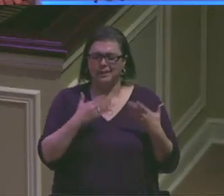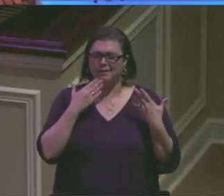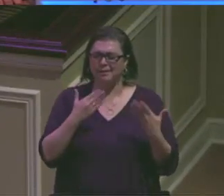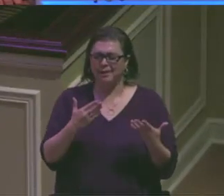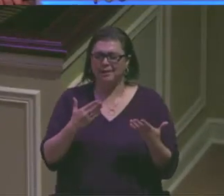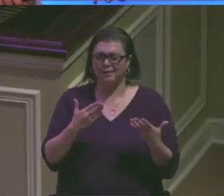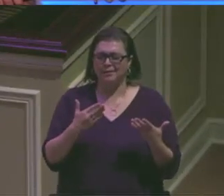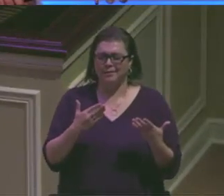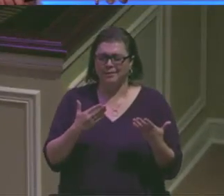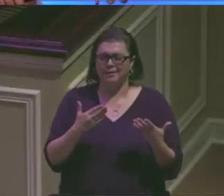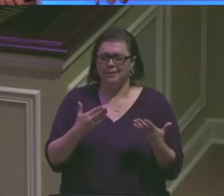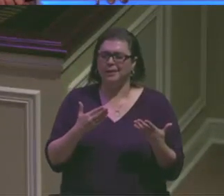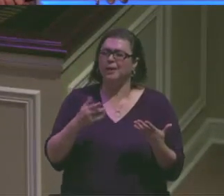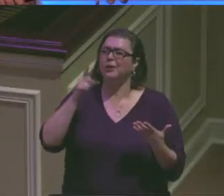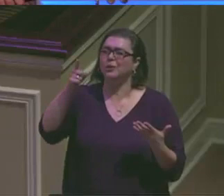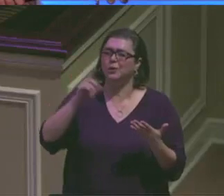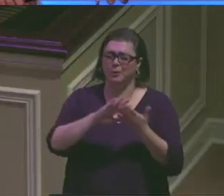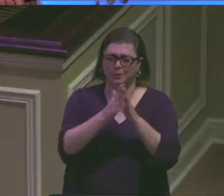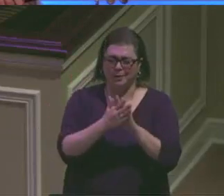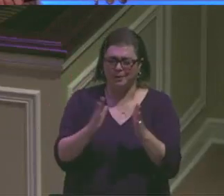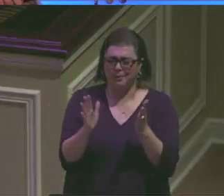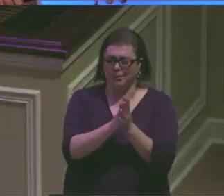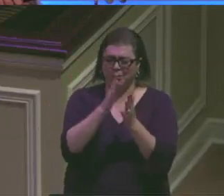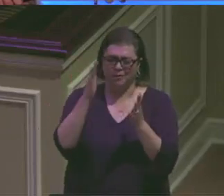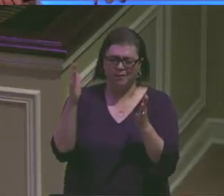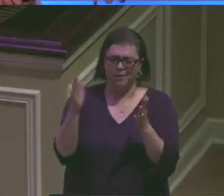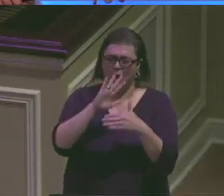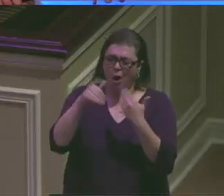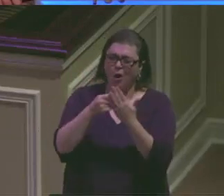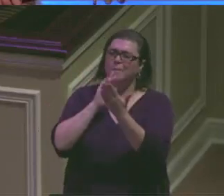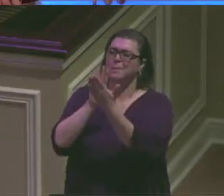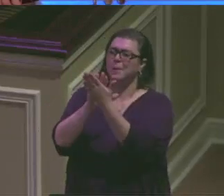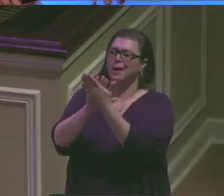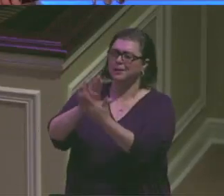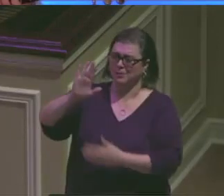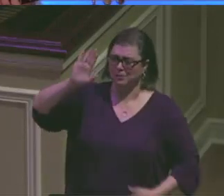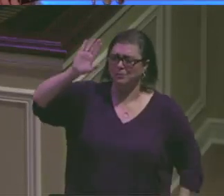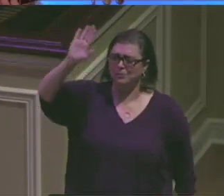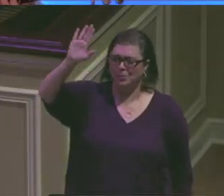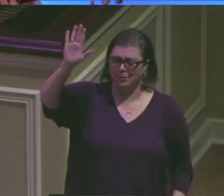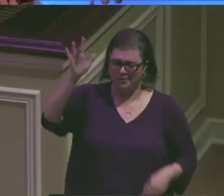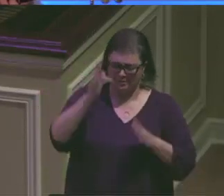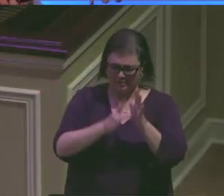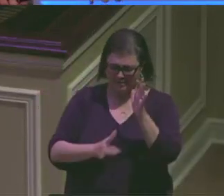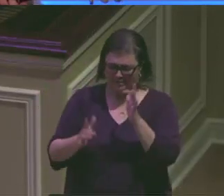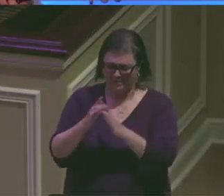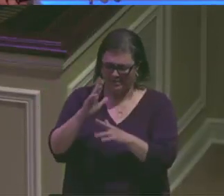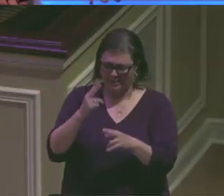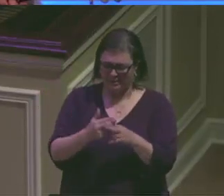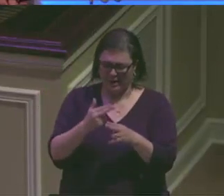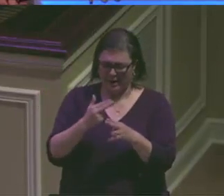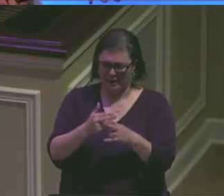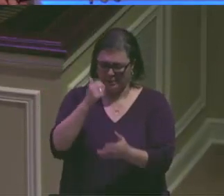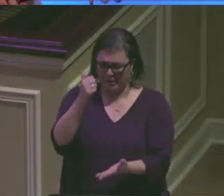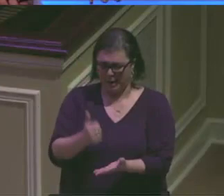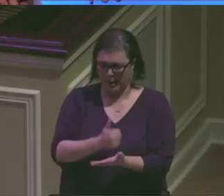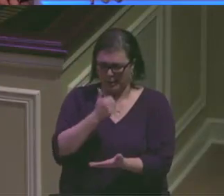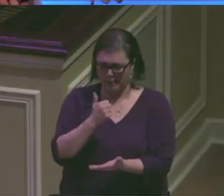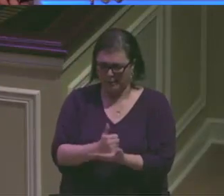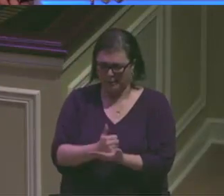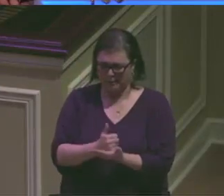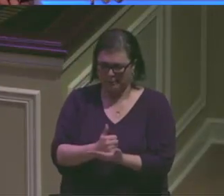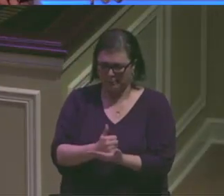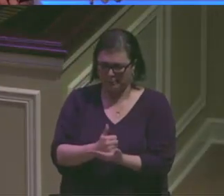And God, may you be glorified. All the praise belongs to you, Jesus, in your name. Amen.